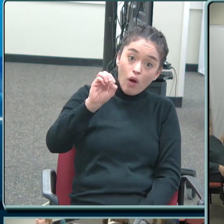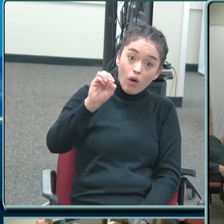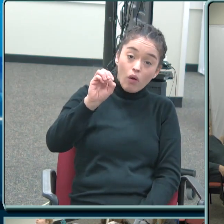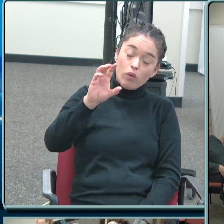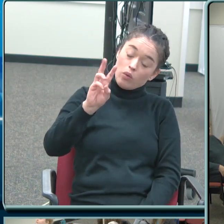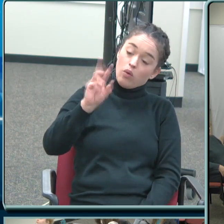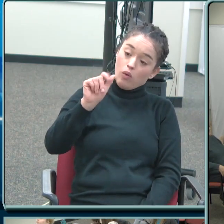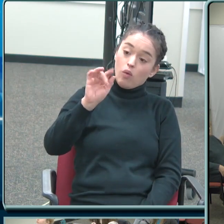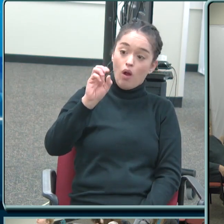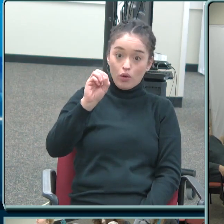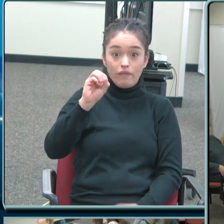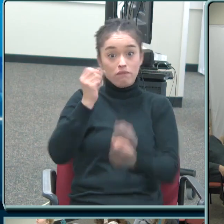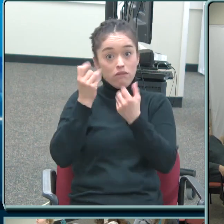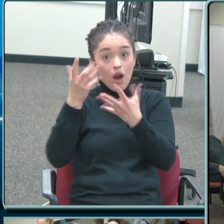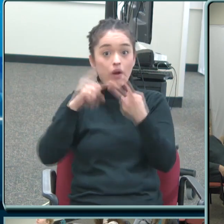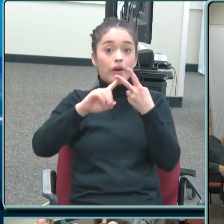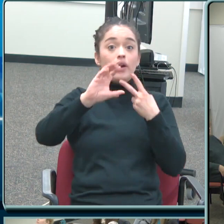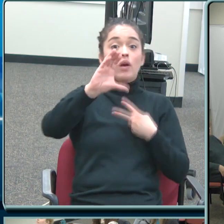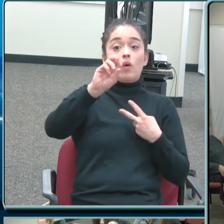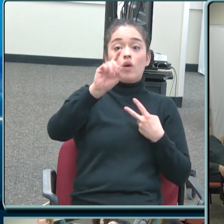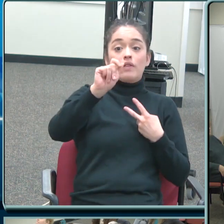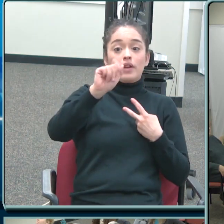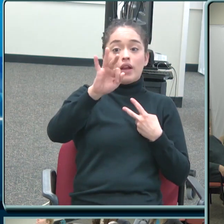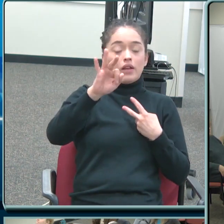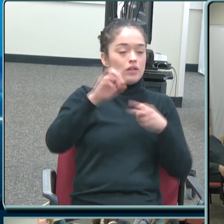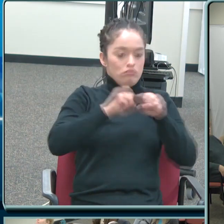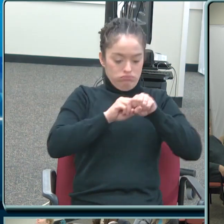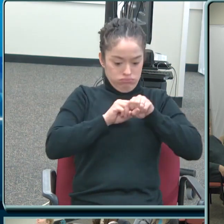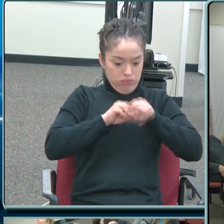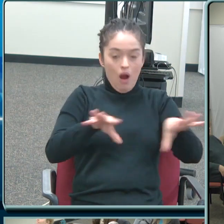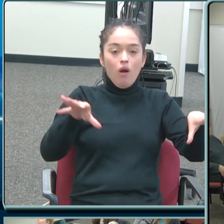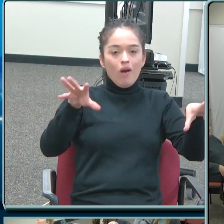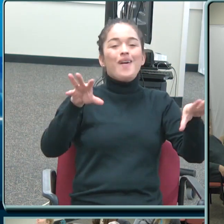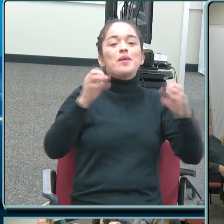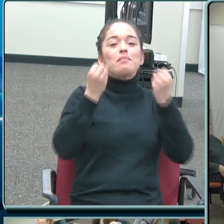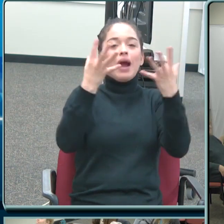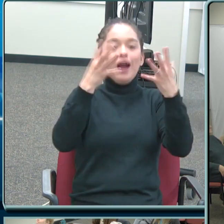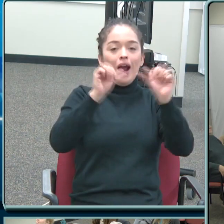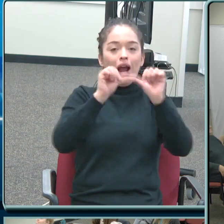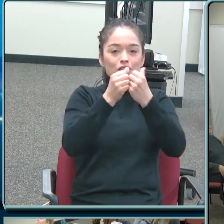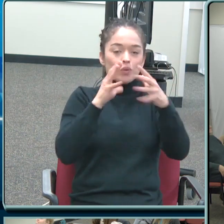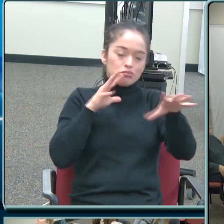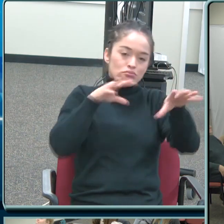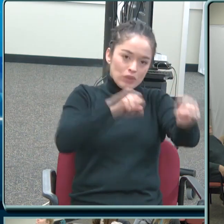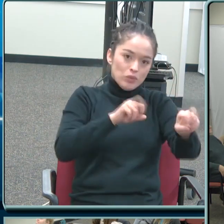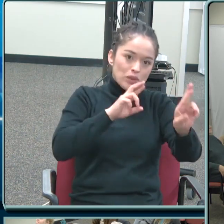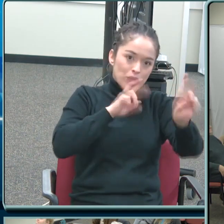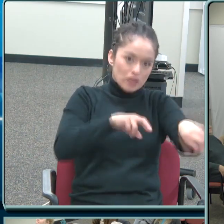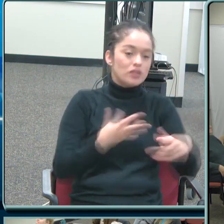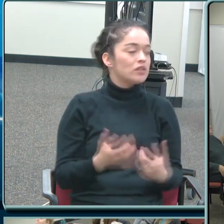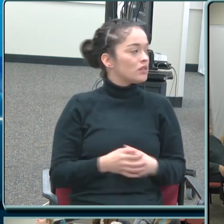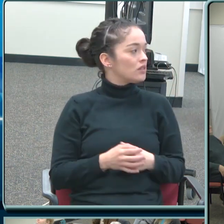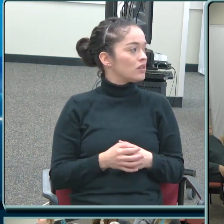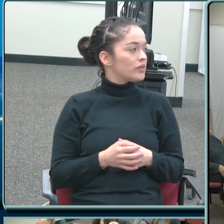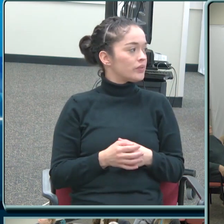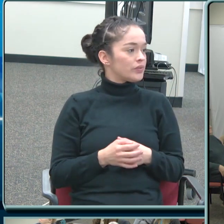the COVID-19 pandemic, where there are numerous agencies responding. So